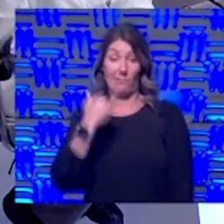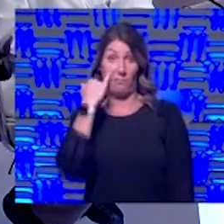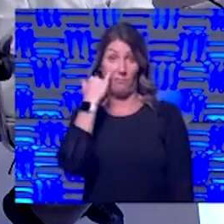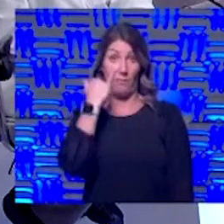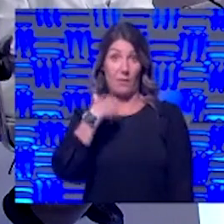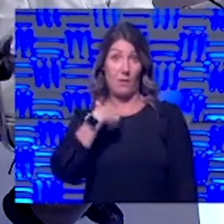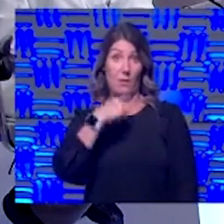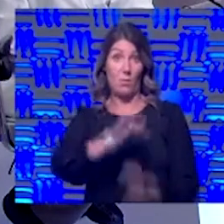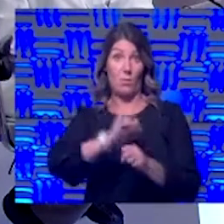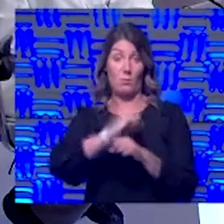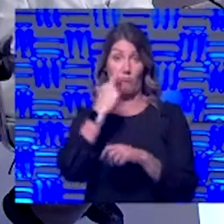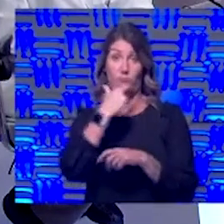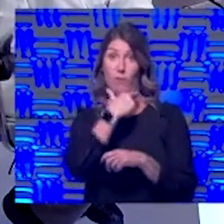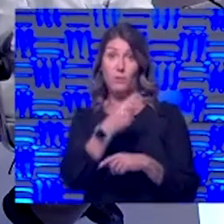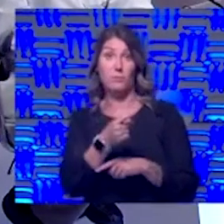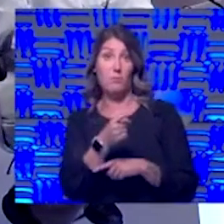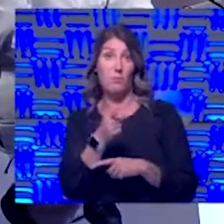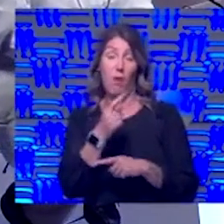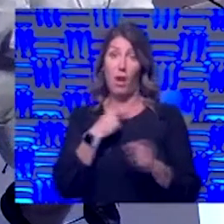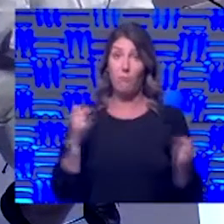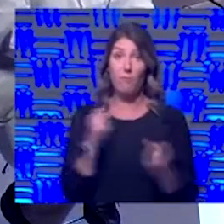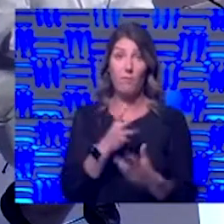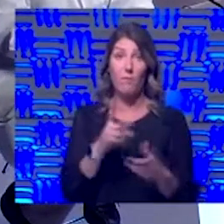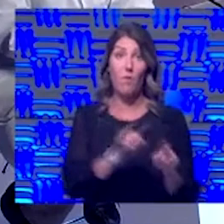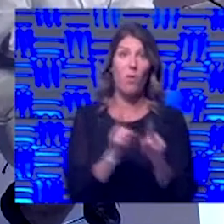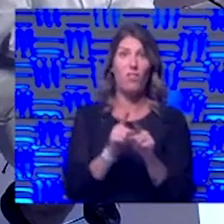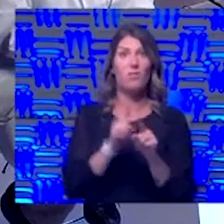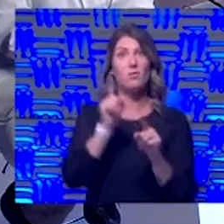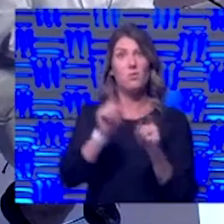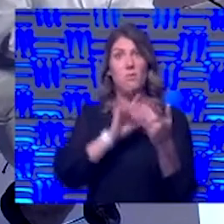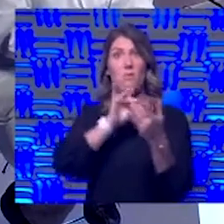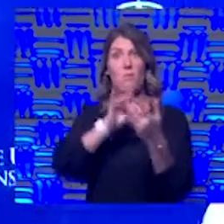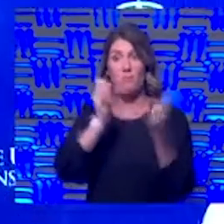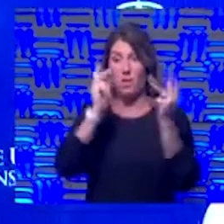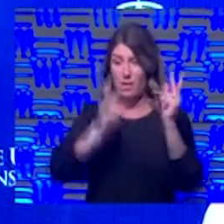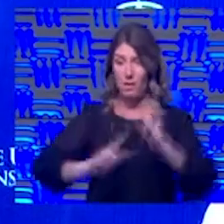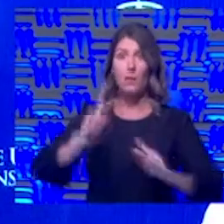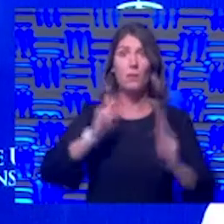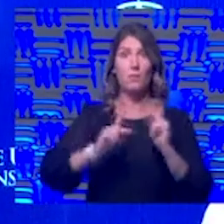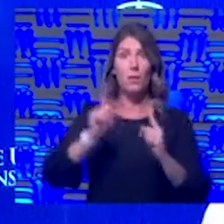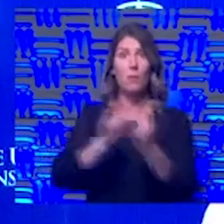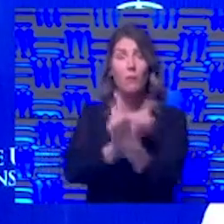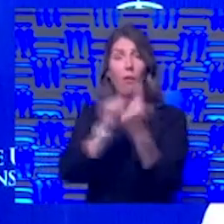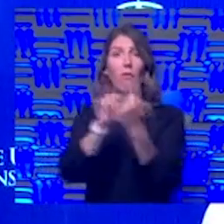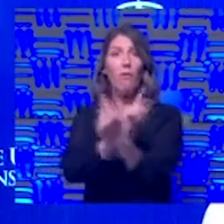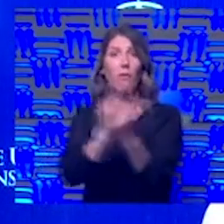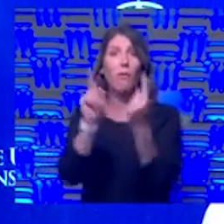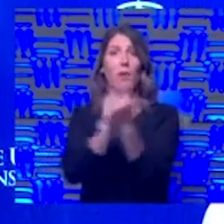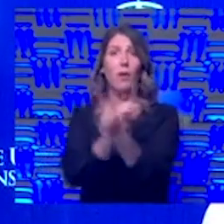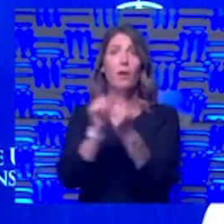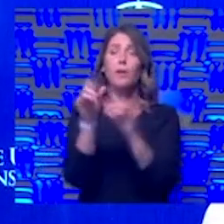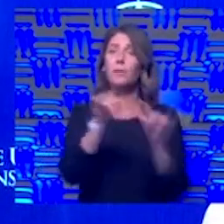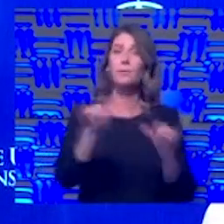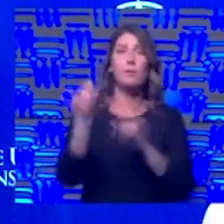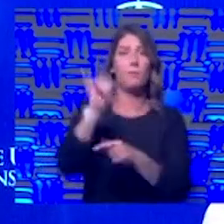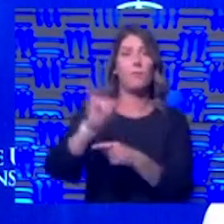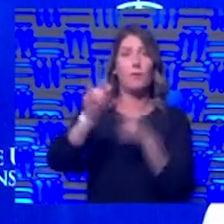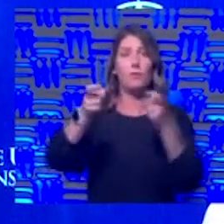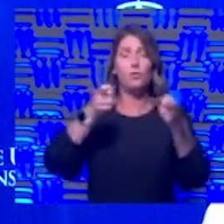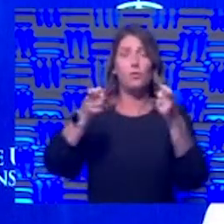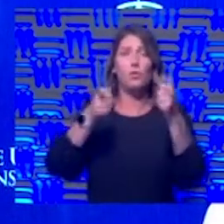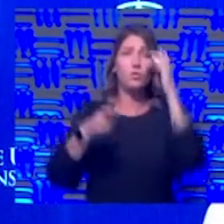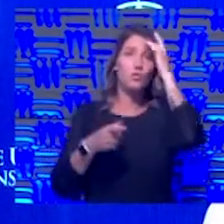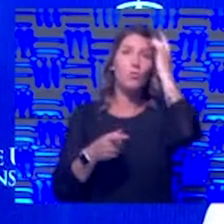I would be a little fearful, because you're coming in contact with a lot of people. And I think that, but you know, it's the same pillars of infection control. And it's the things